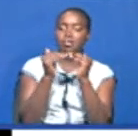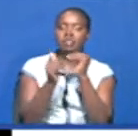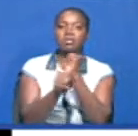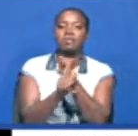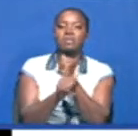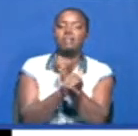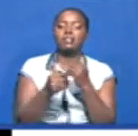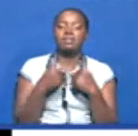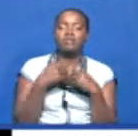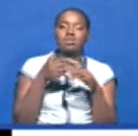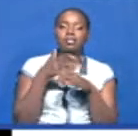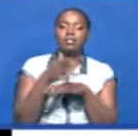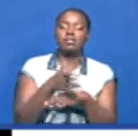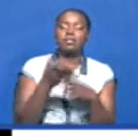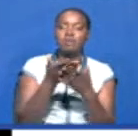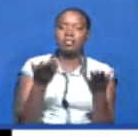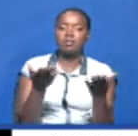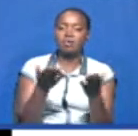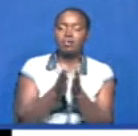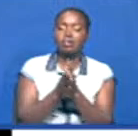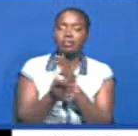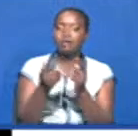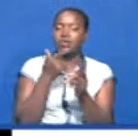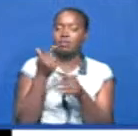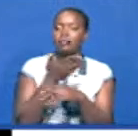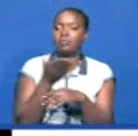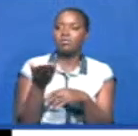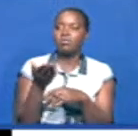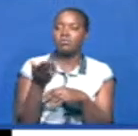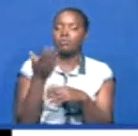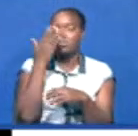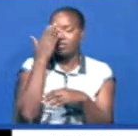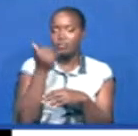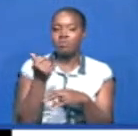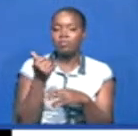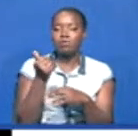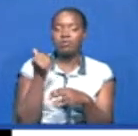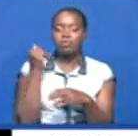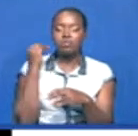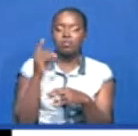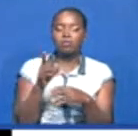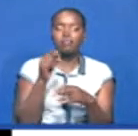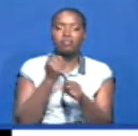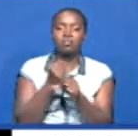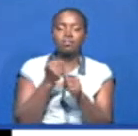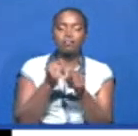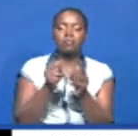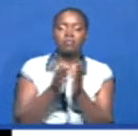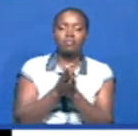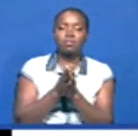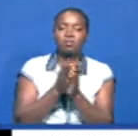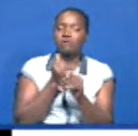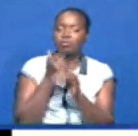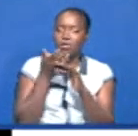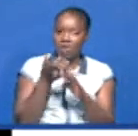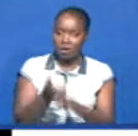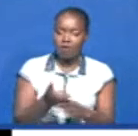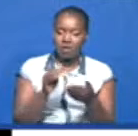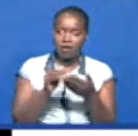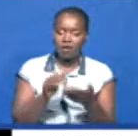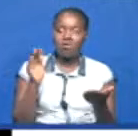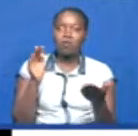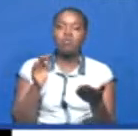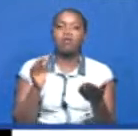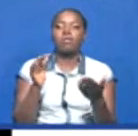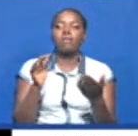there. And that tells you why we should tighten our belts and even go further. We have been able